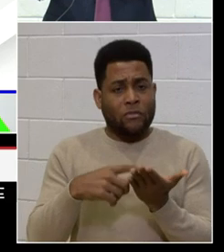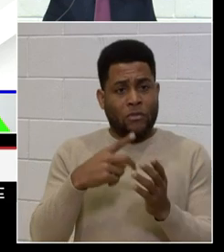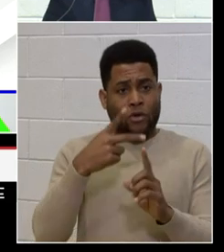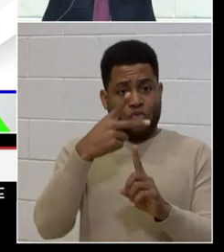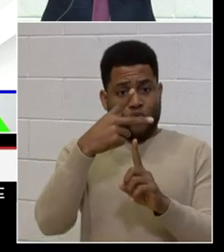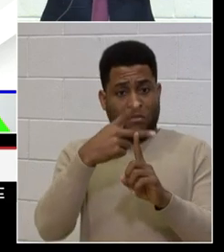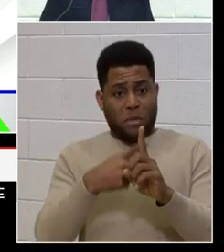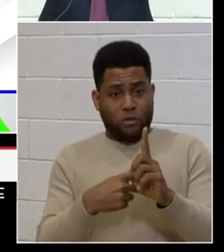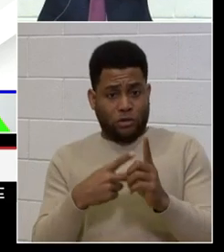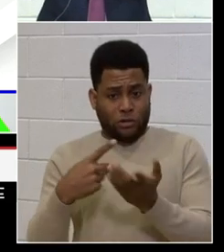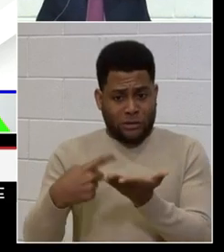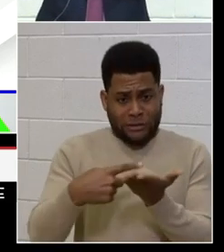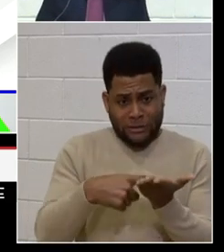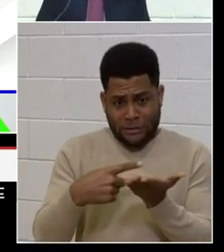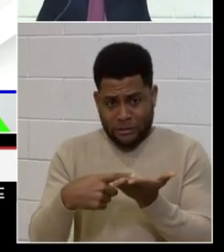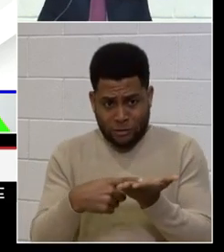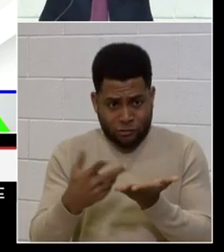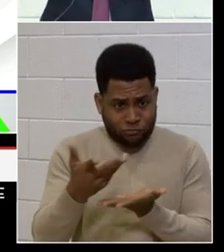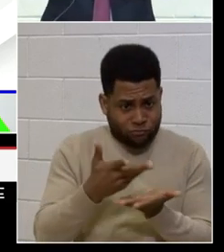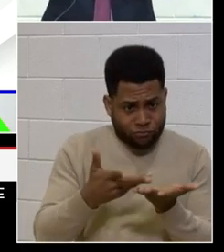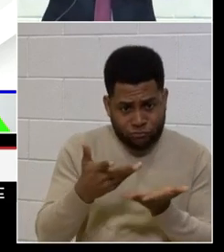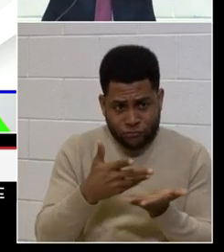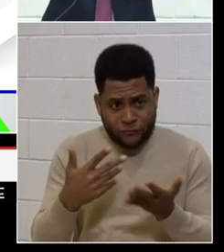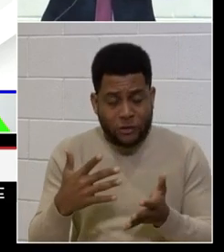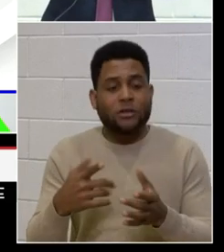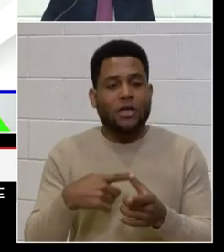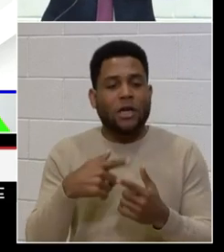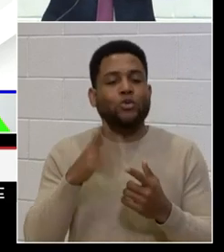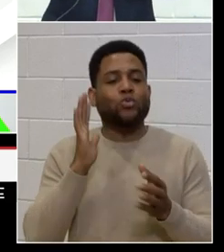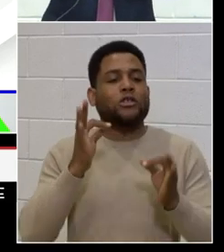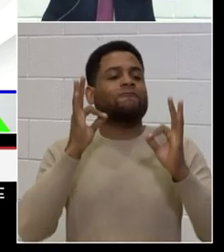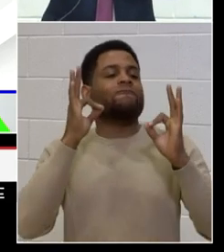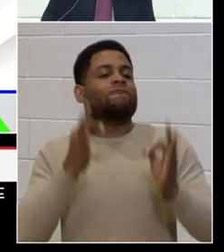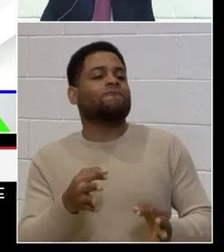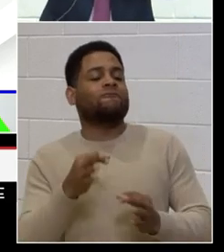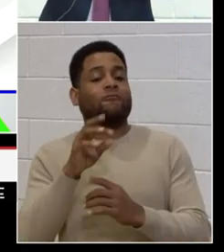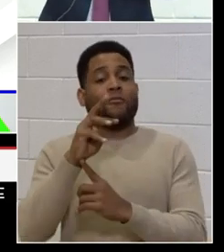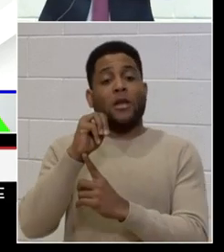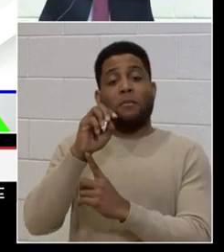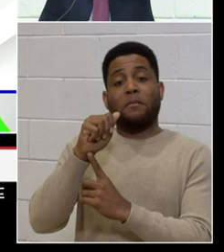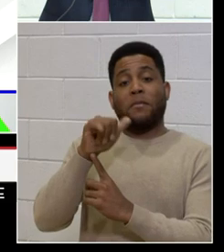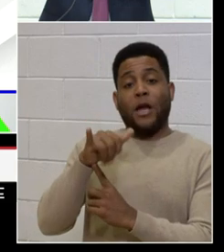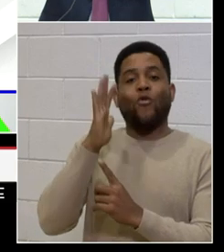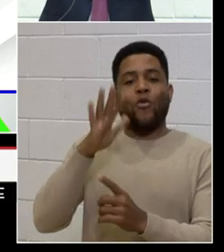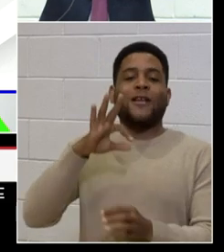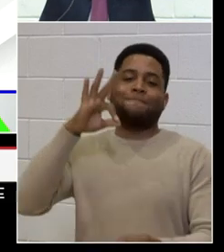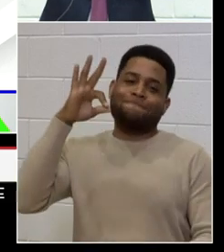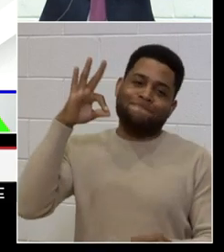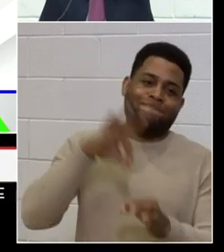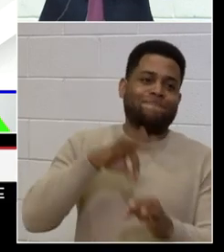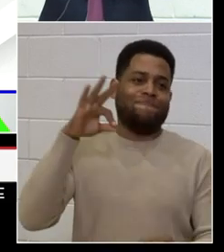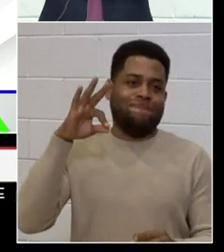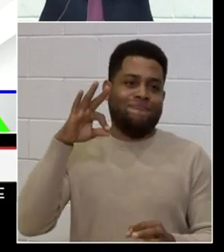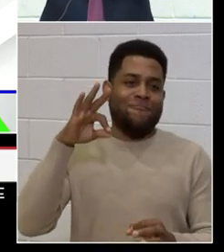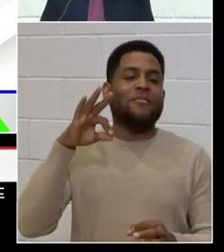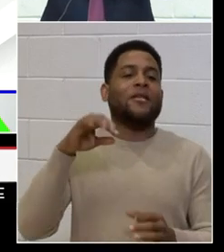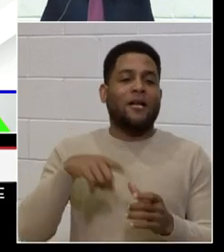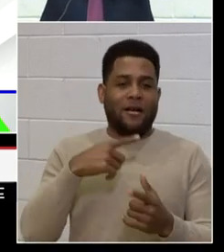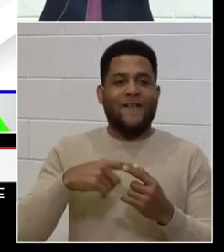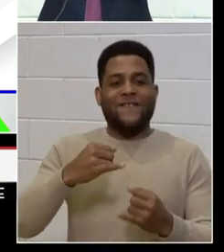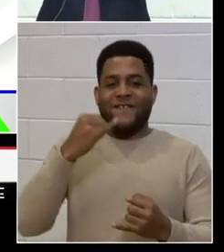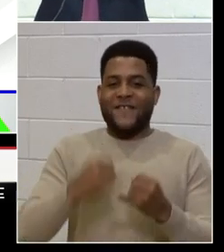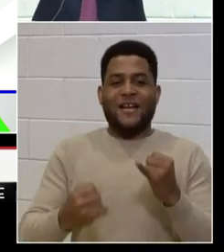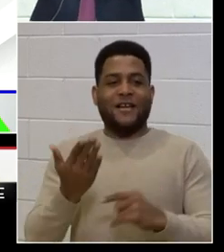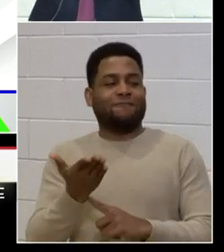in the budget. Around late May, they vote on the budget. It becomes final. It goes to Congress for passive